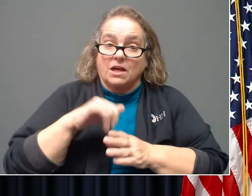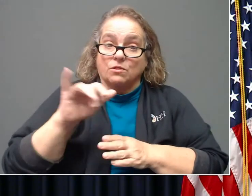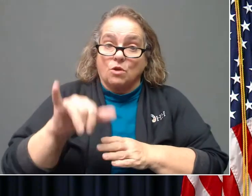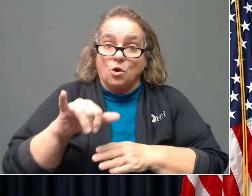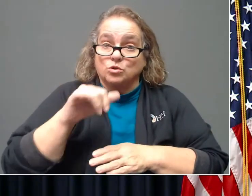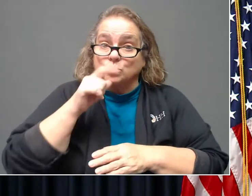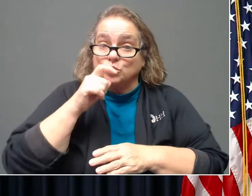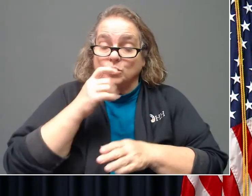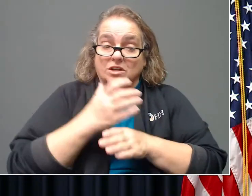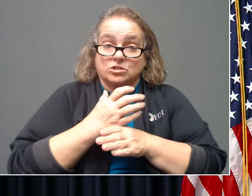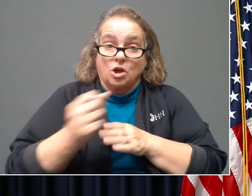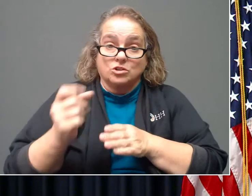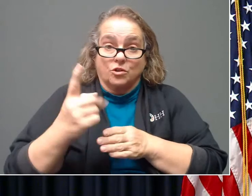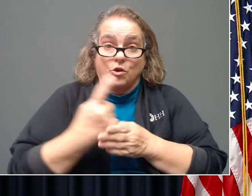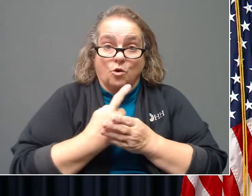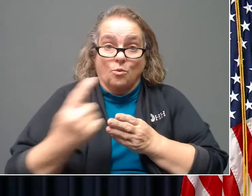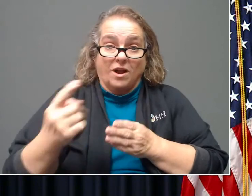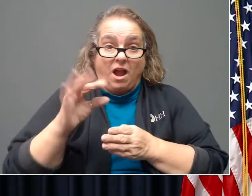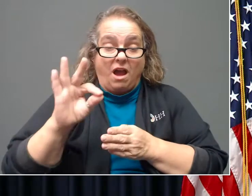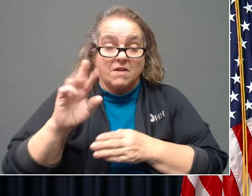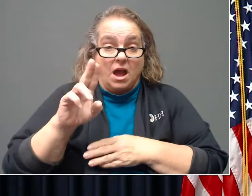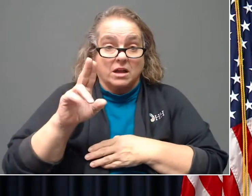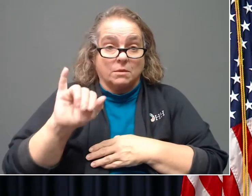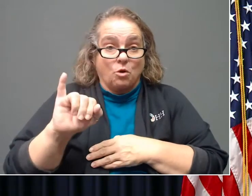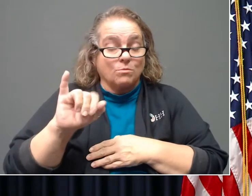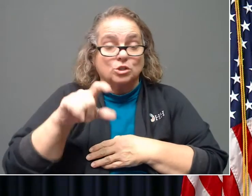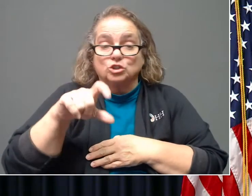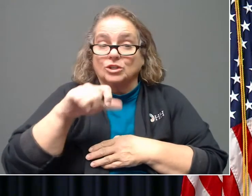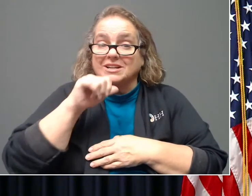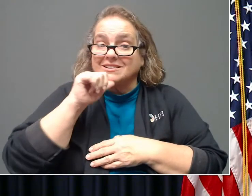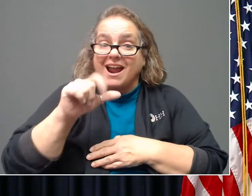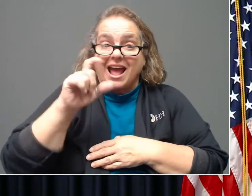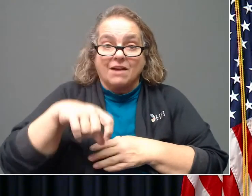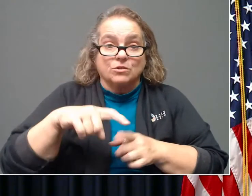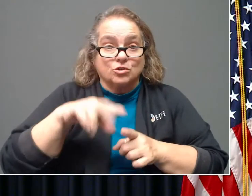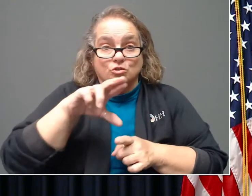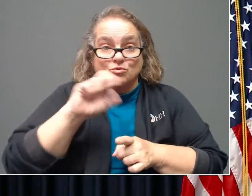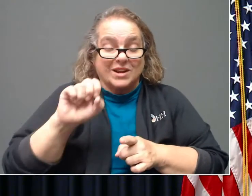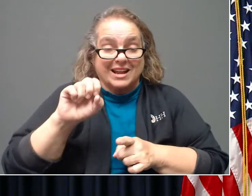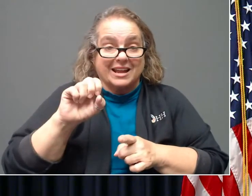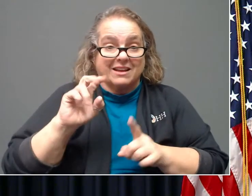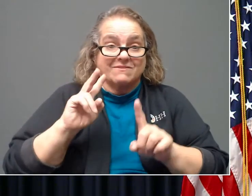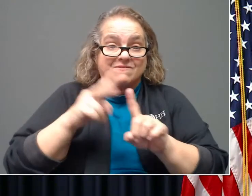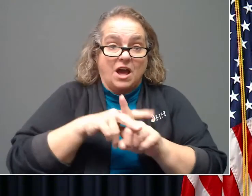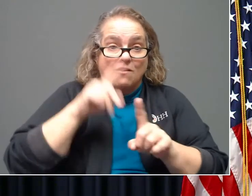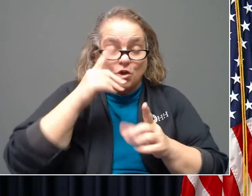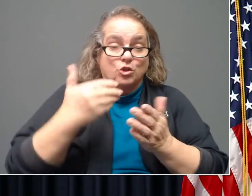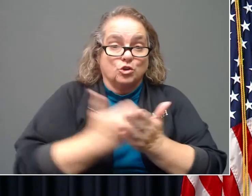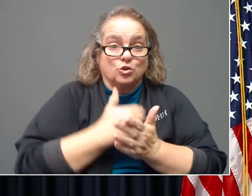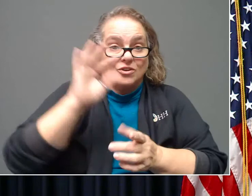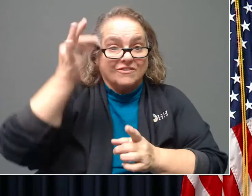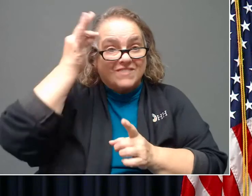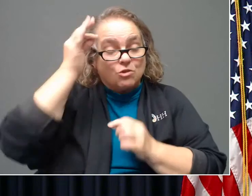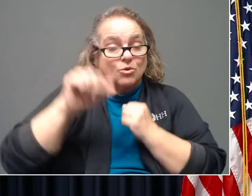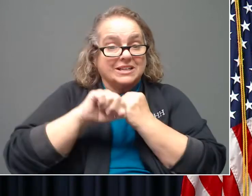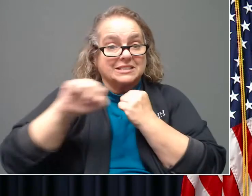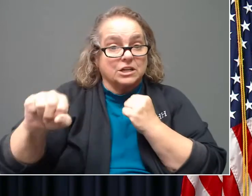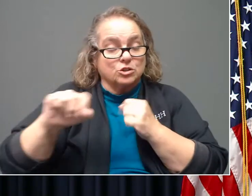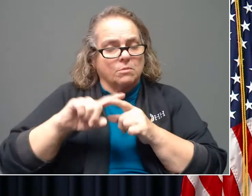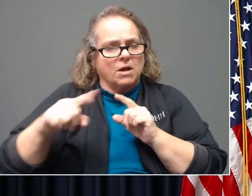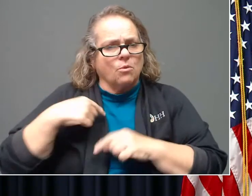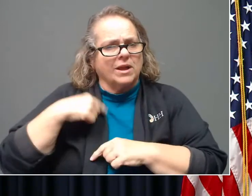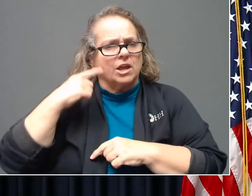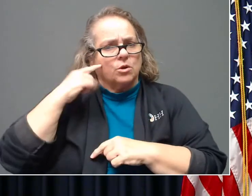of unemployment should not have to refile for the new federal extension. However, we're hearing those folks are being